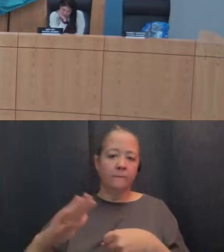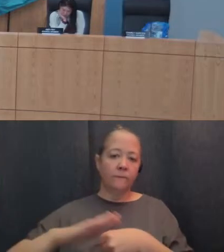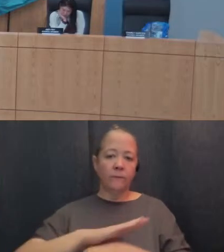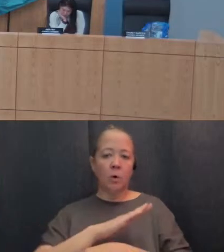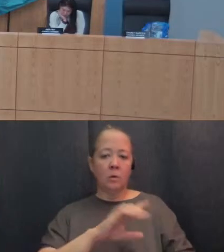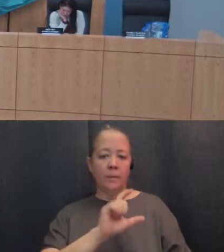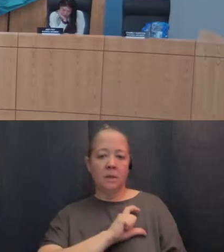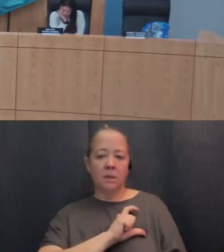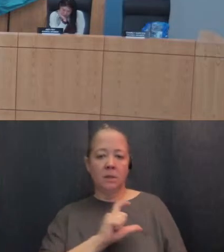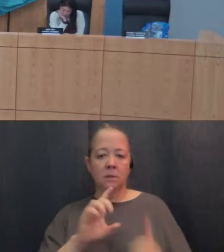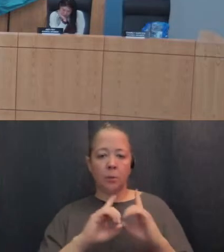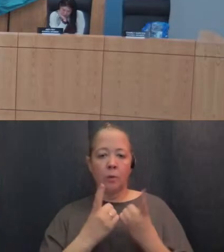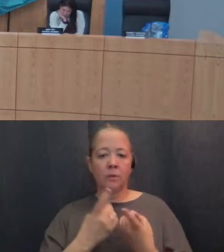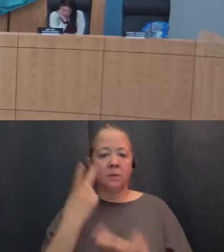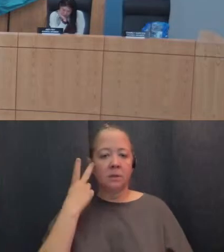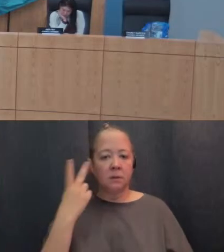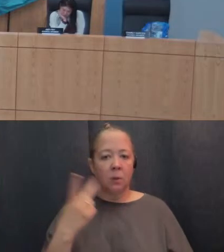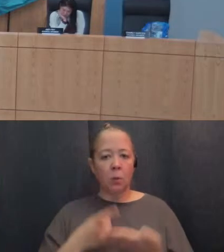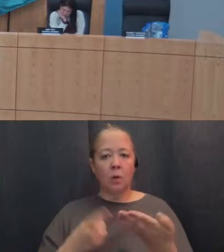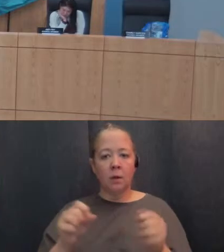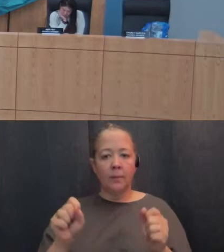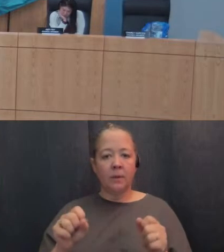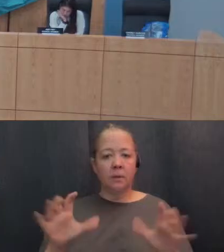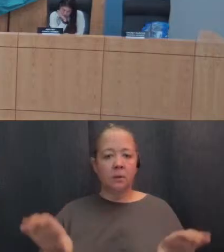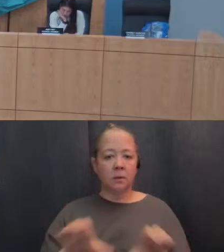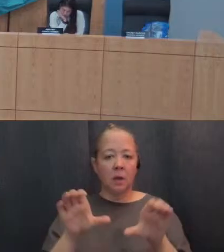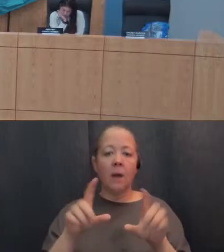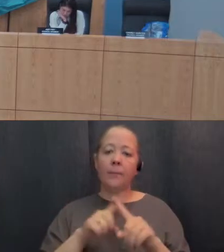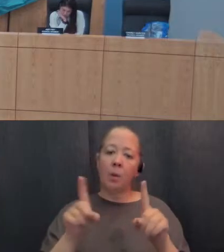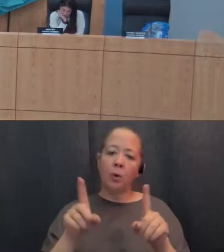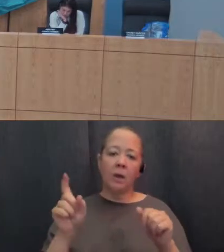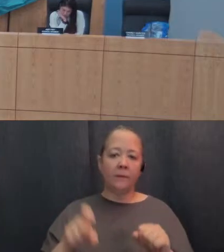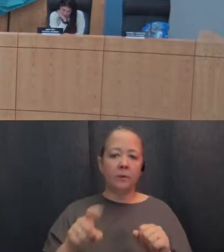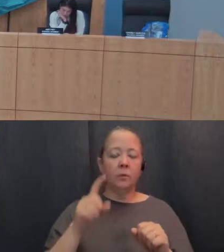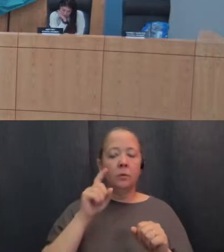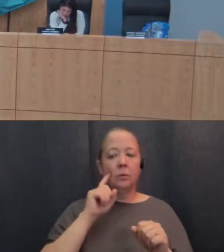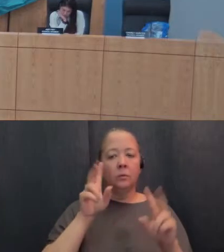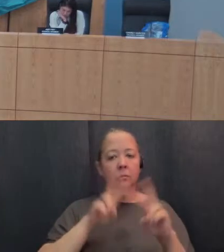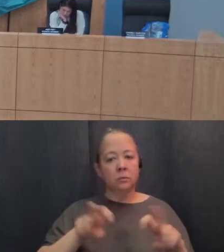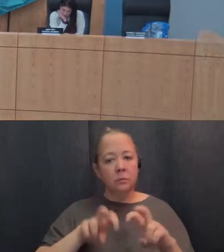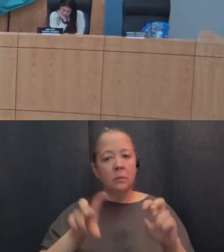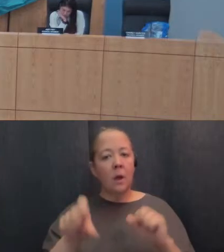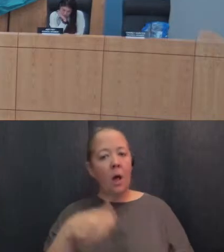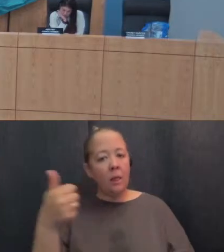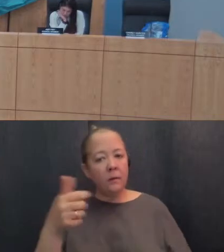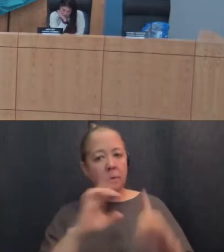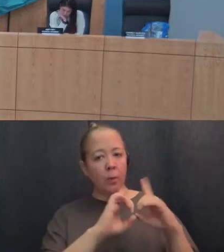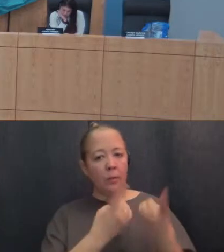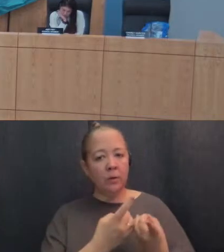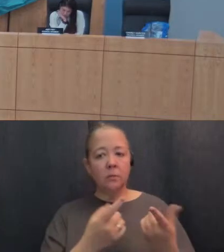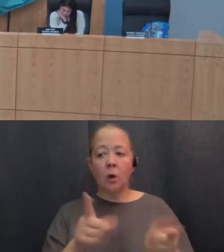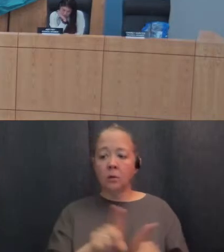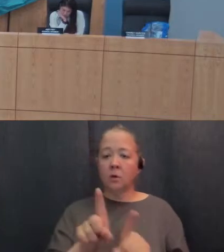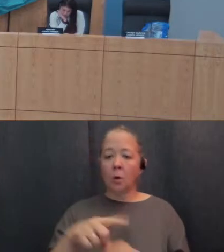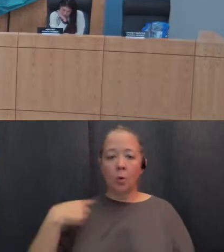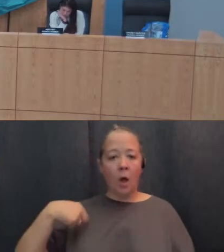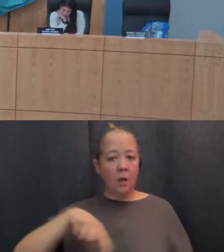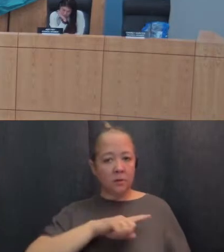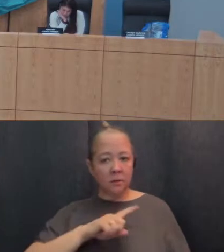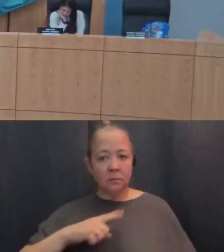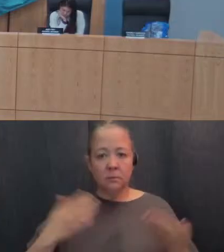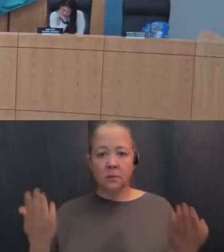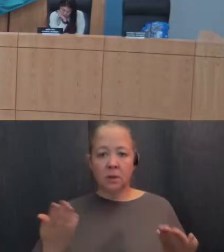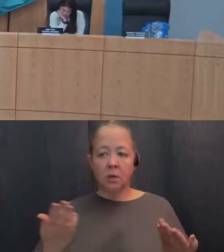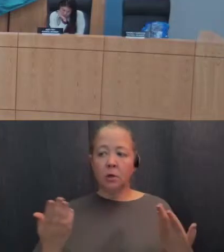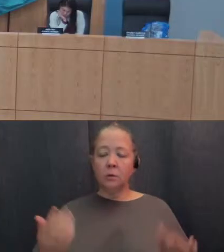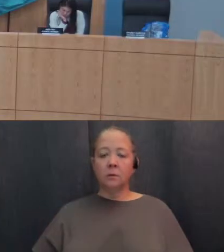done. But we have to look at other departments. We have to look at us as well, what we're doing here as well.